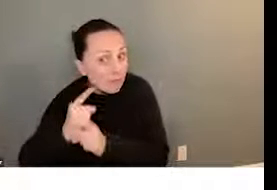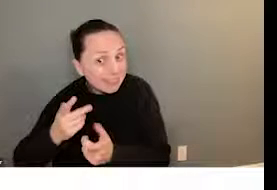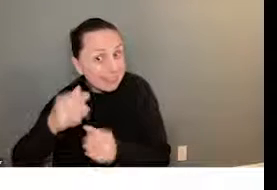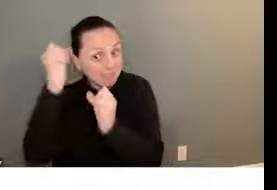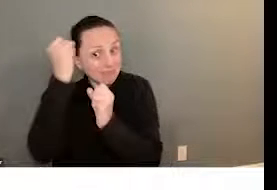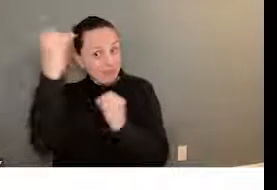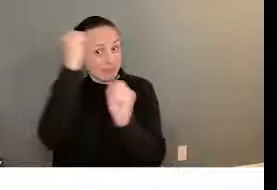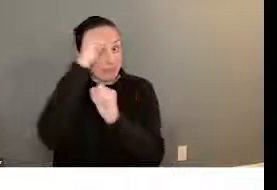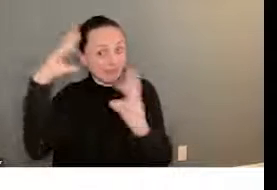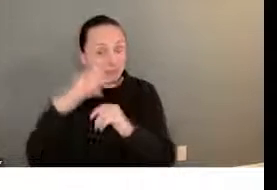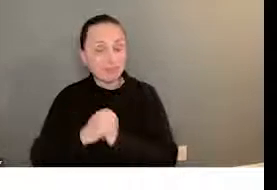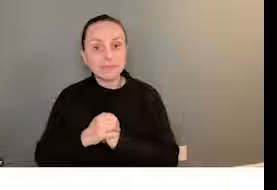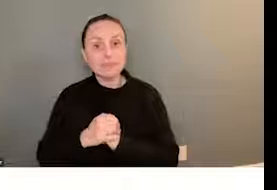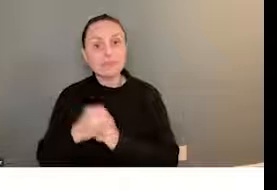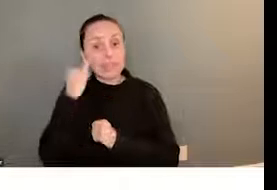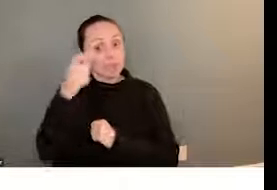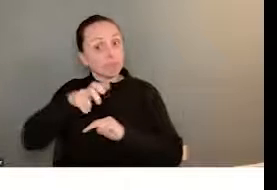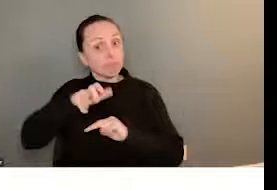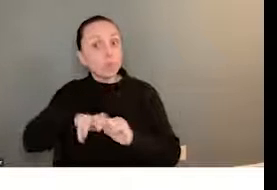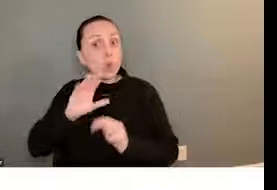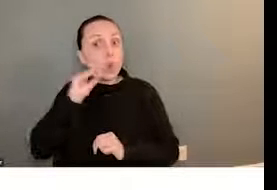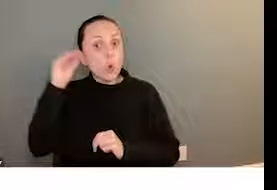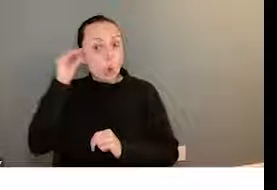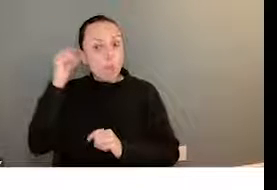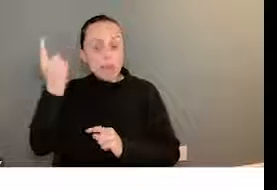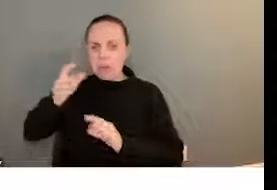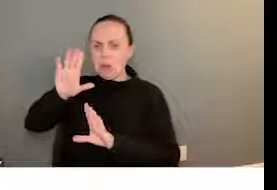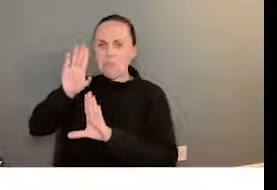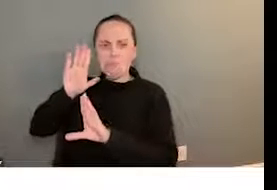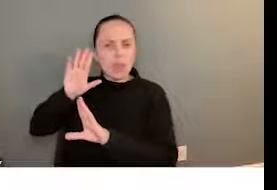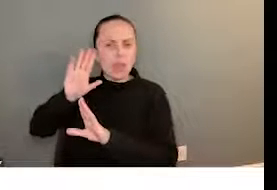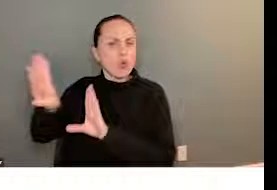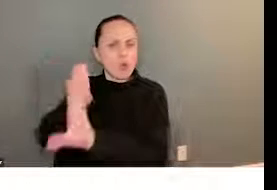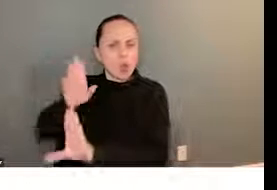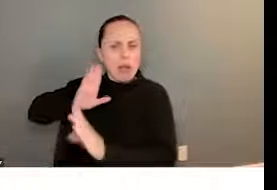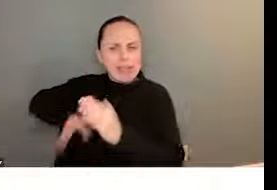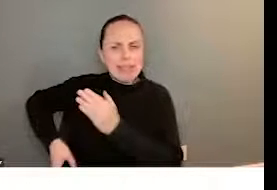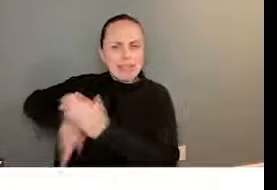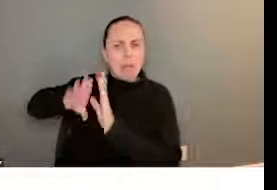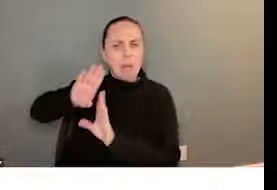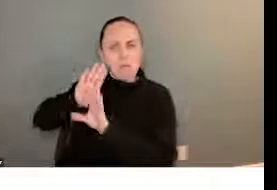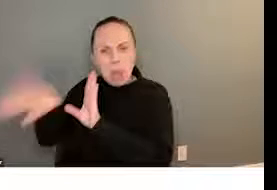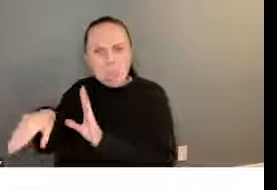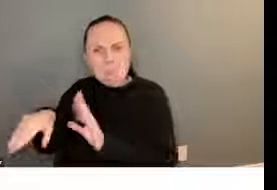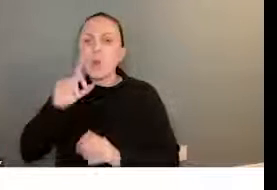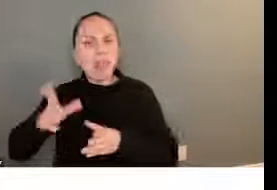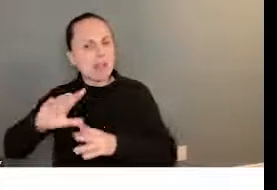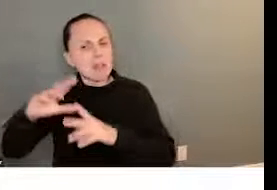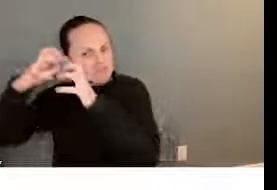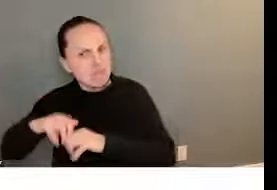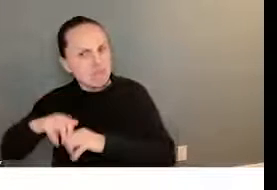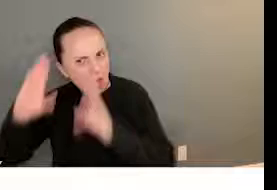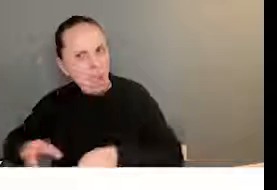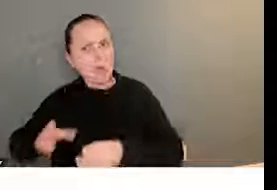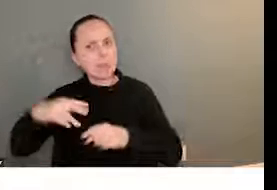Imagine, for instance, if you're in your home, somebody kicks down your door and says, like, I'm gonna build some roads through here. I'm gonna just like